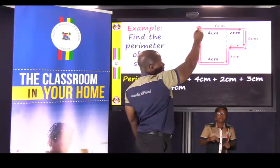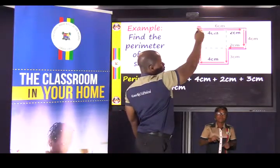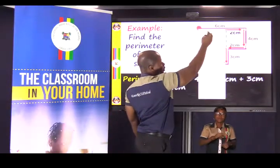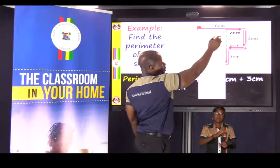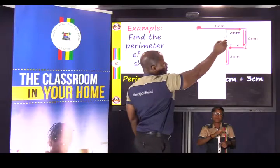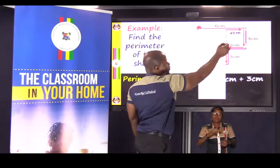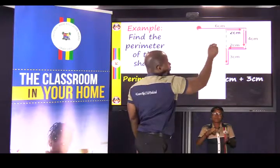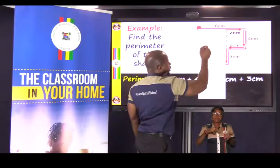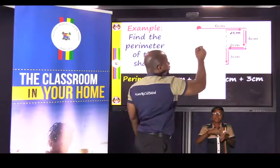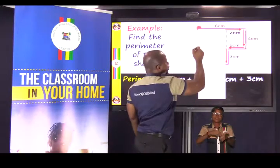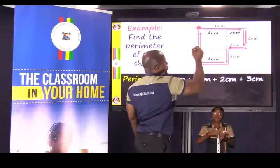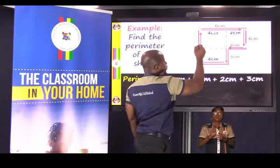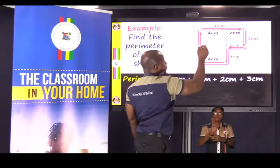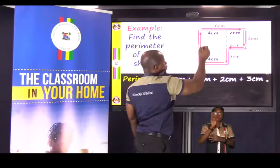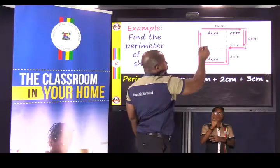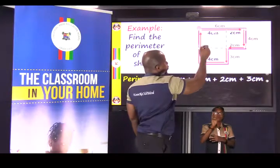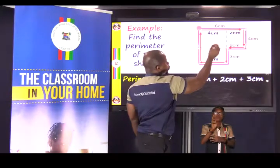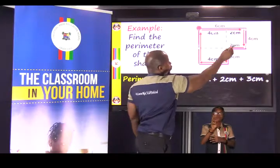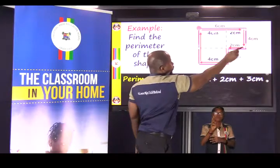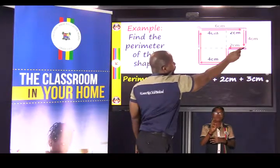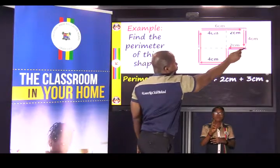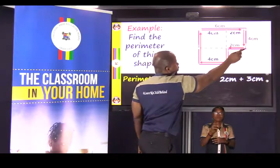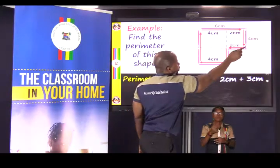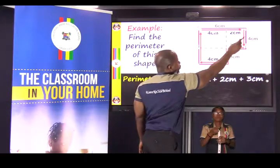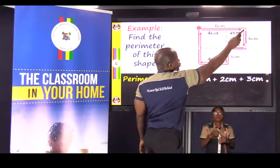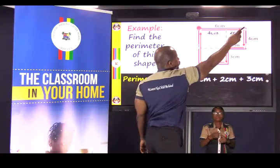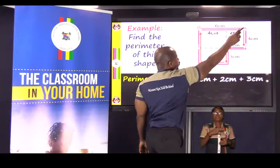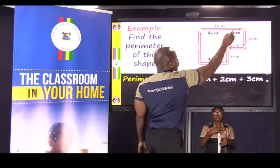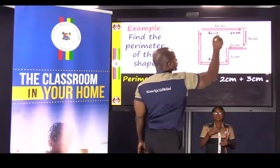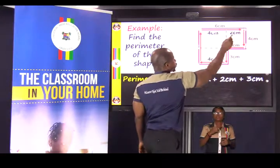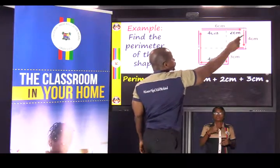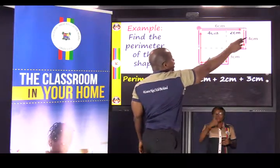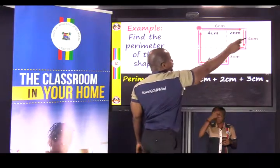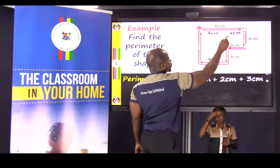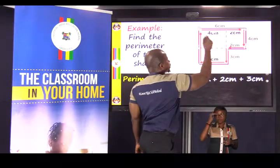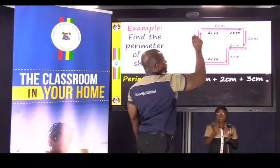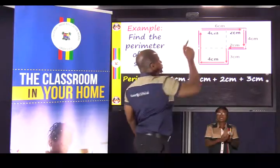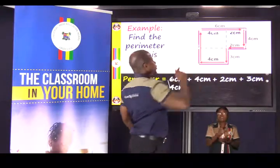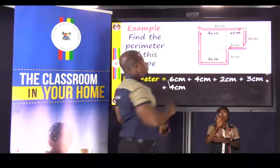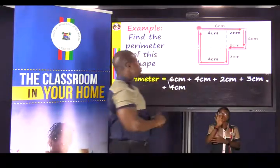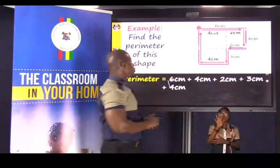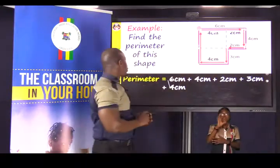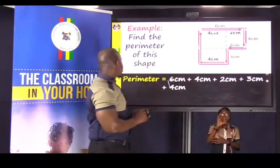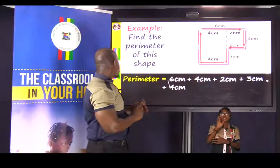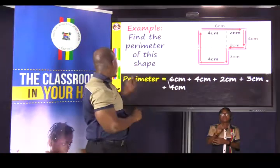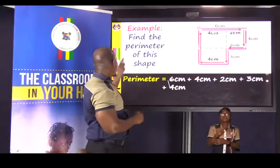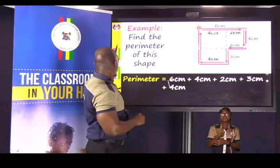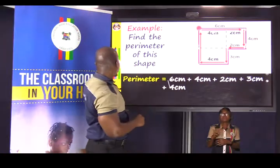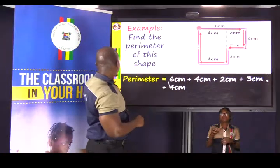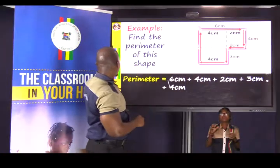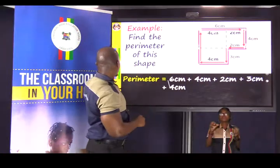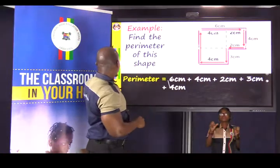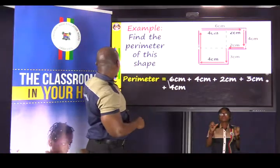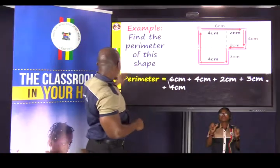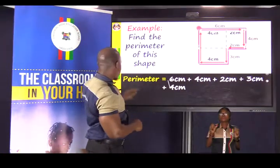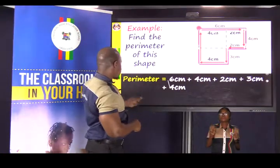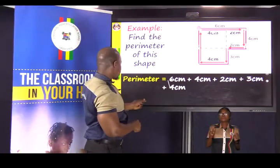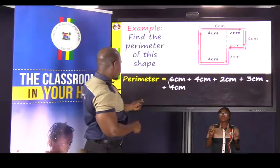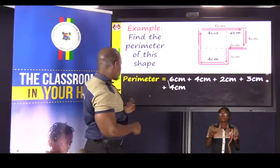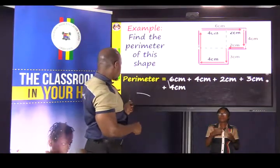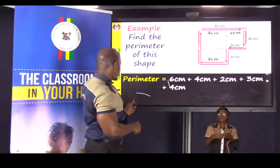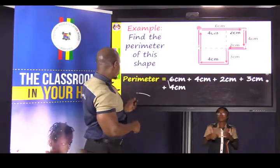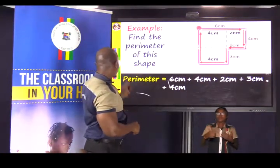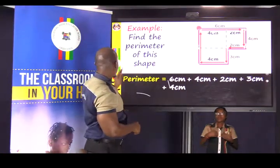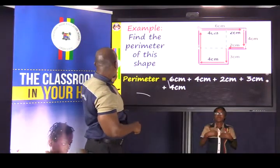the starting point is the same thing as going from here to the top because that's 4 centimeters. Okay, so what we